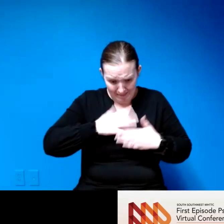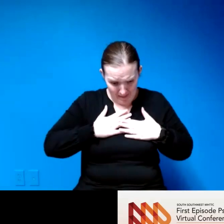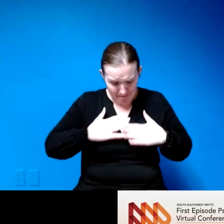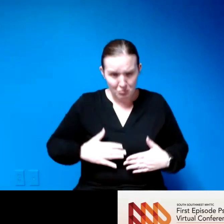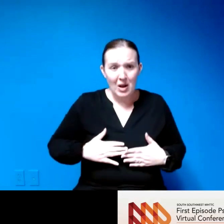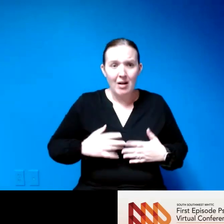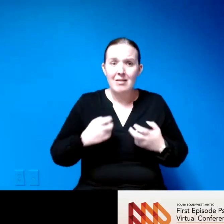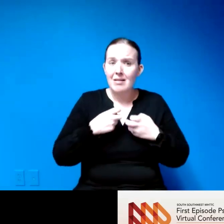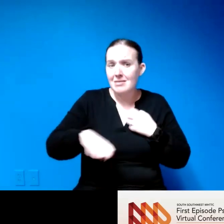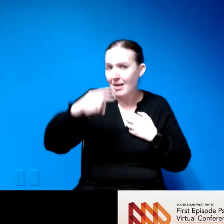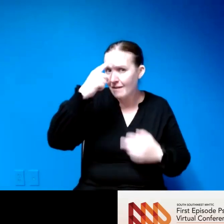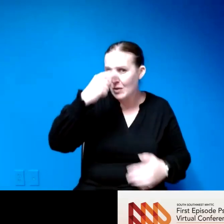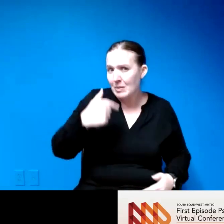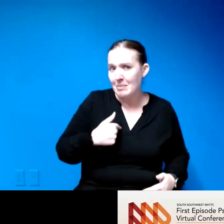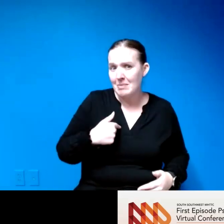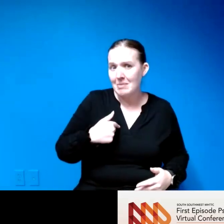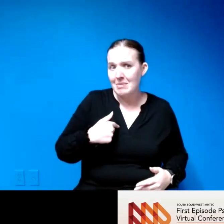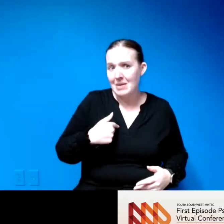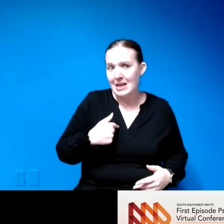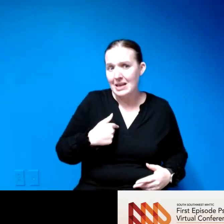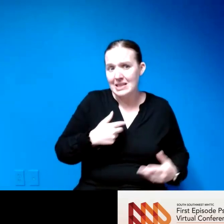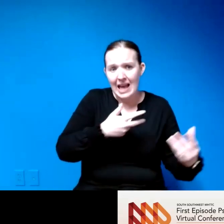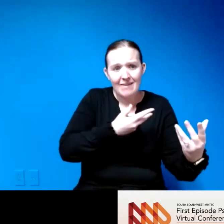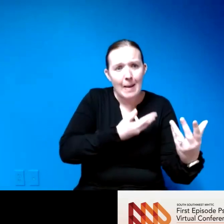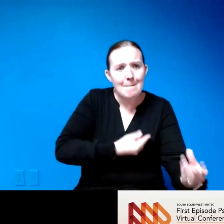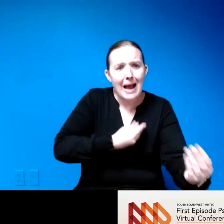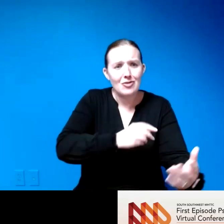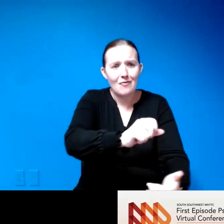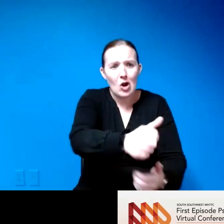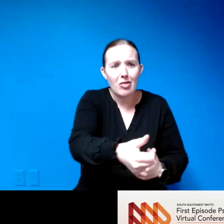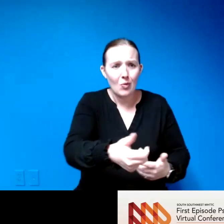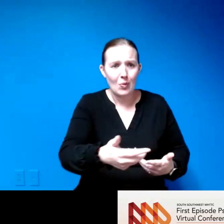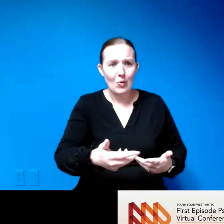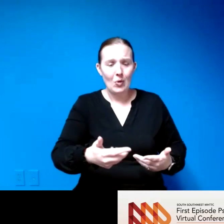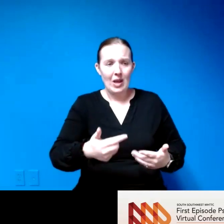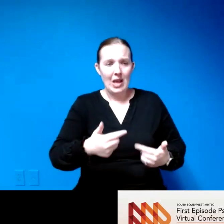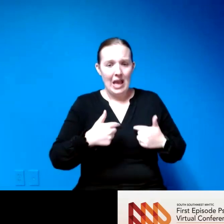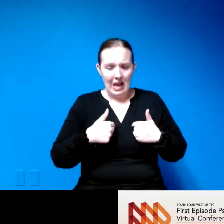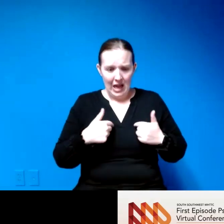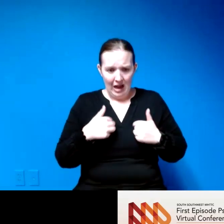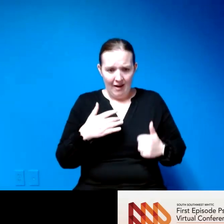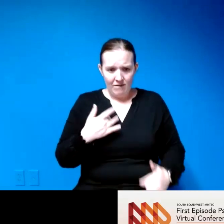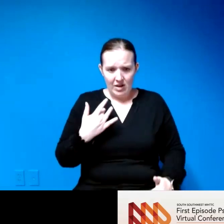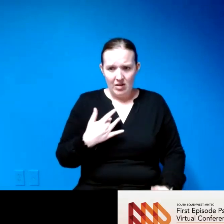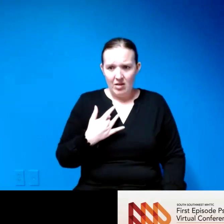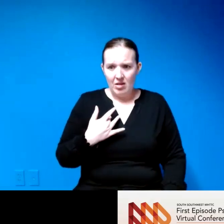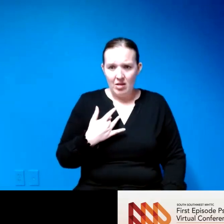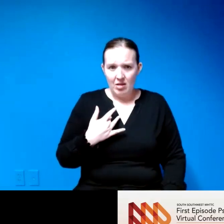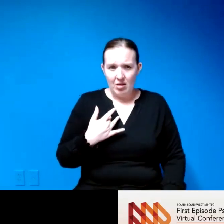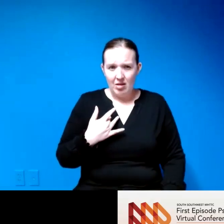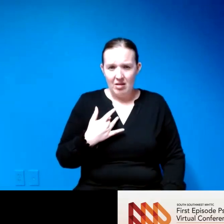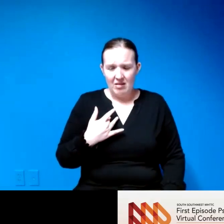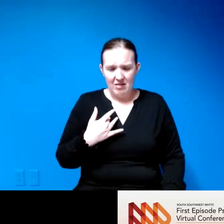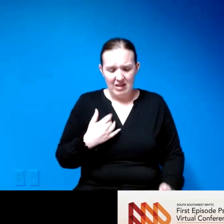to extend compassion to my body. It may feel boring,